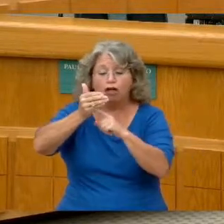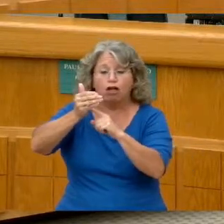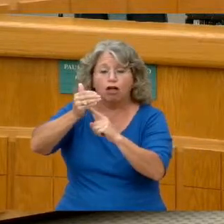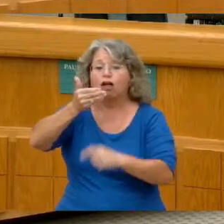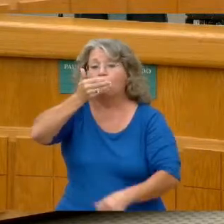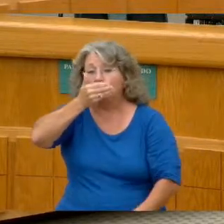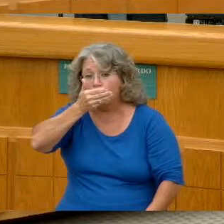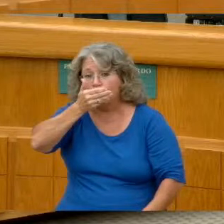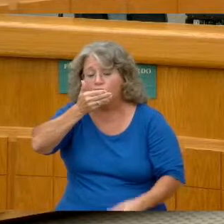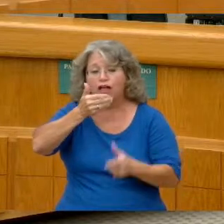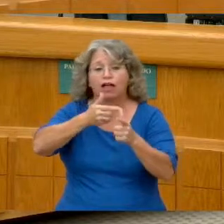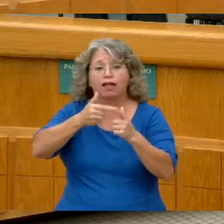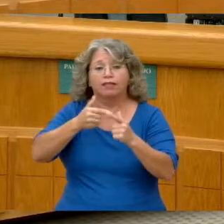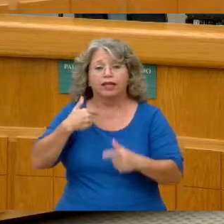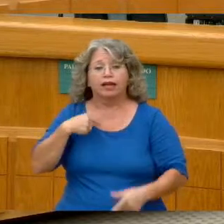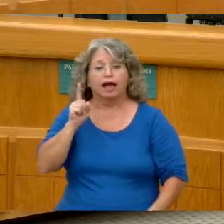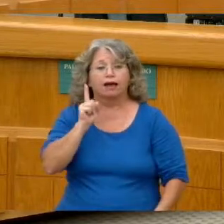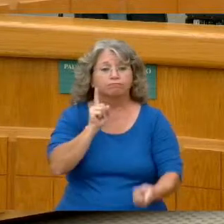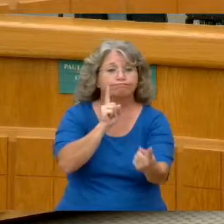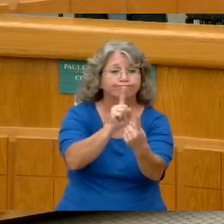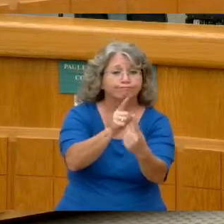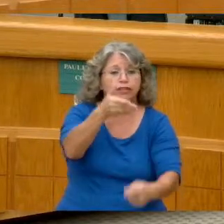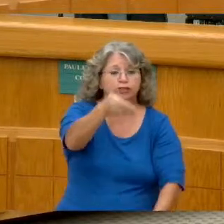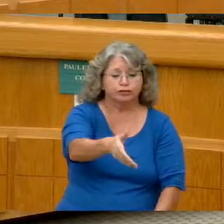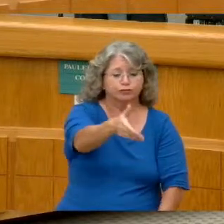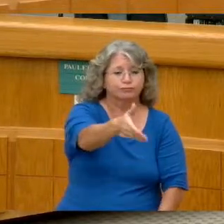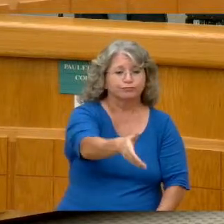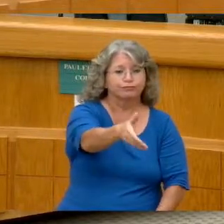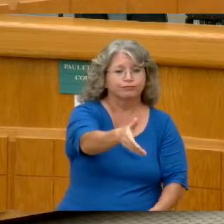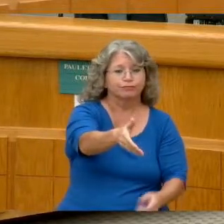Then I come up to you and I shake your hand